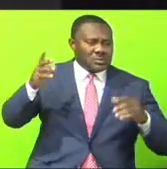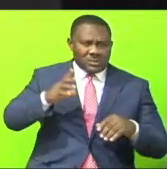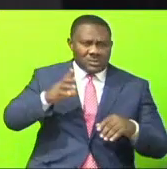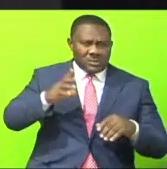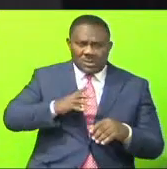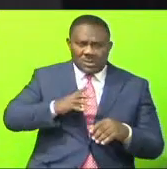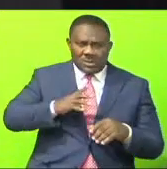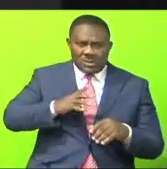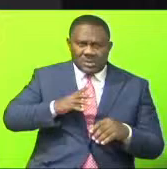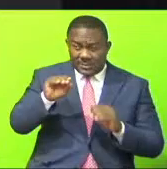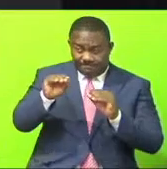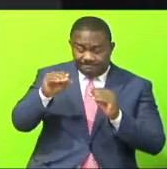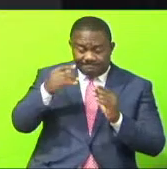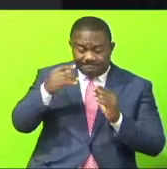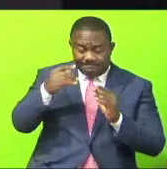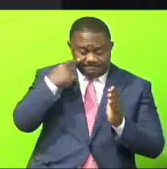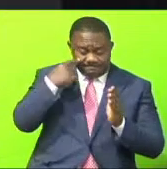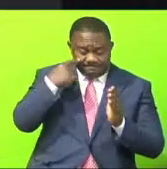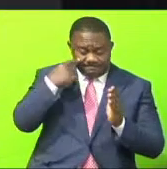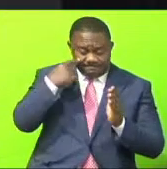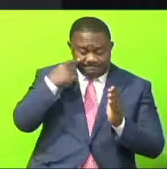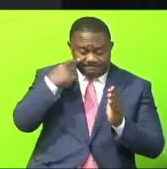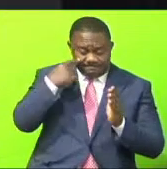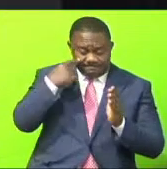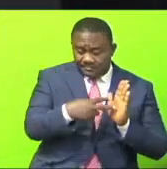Constitution says. Very, very interesting.